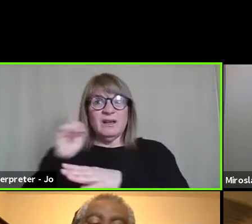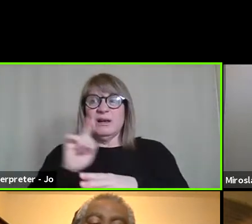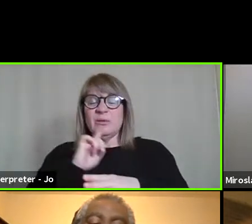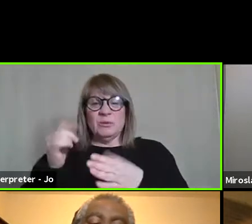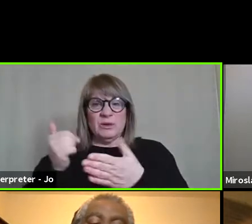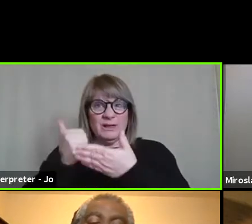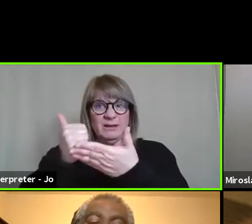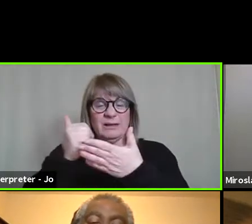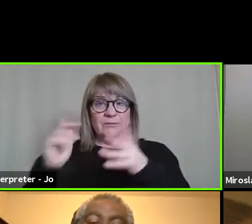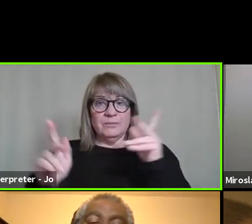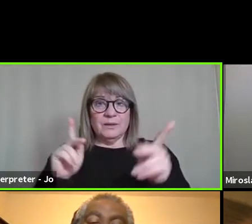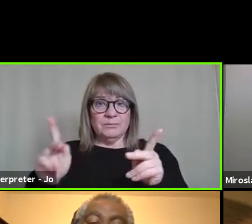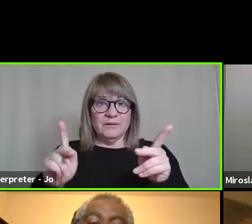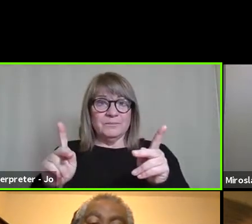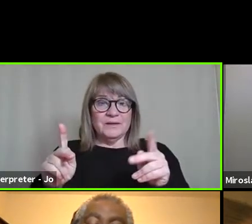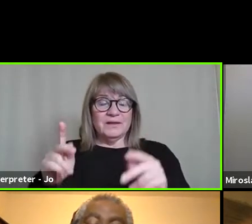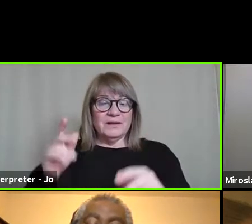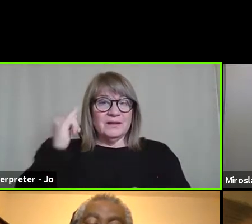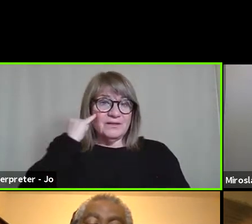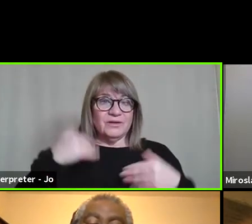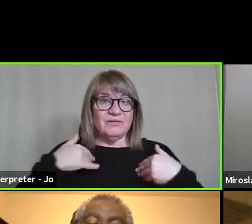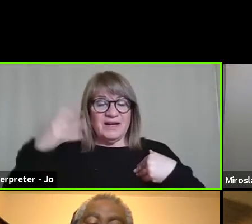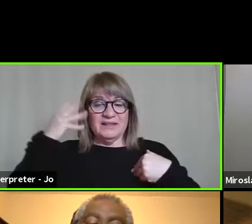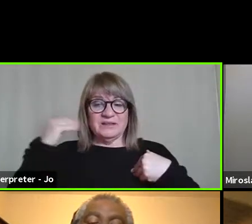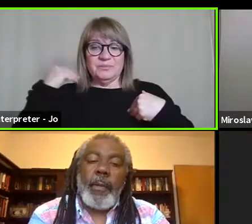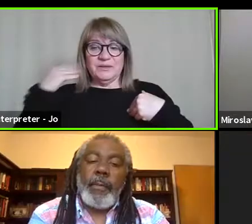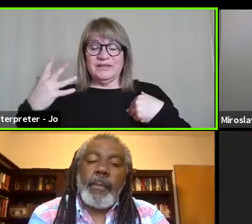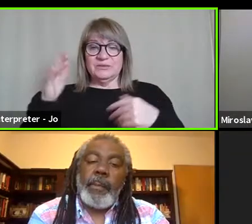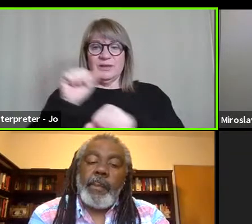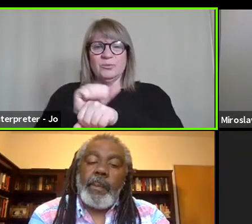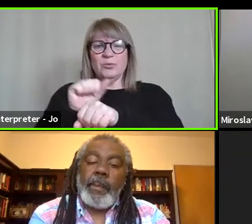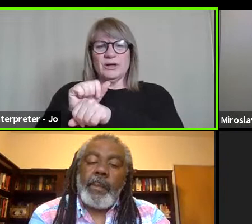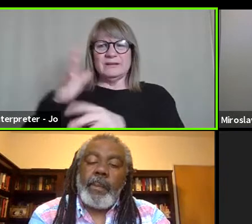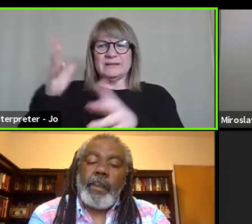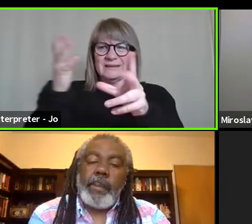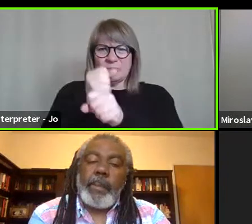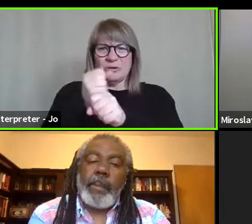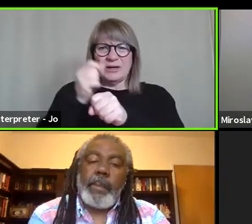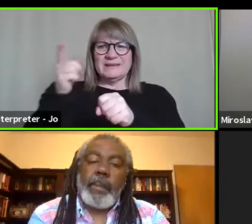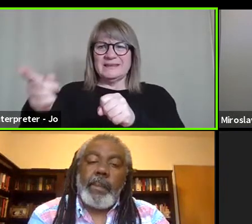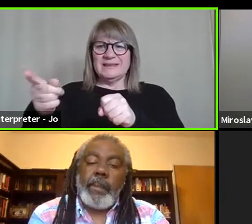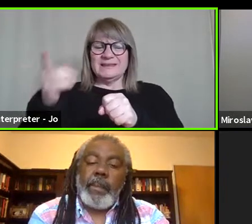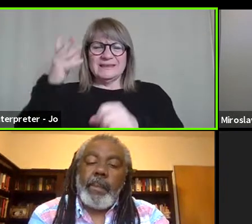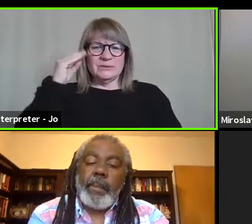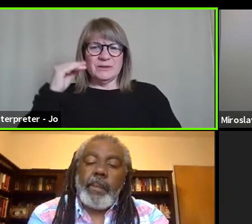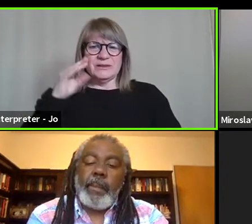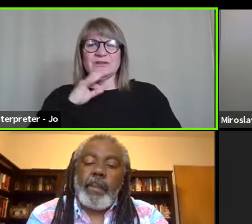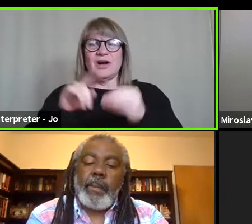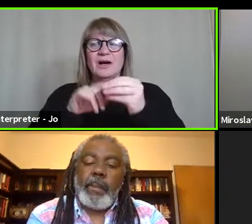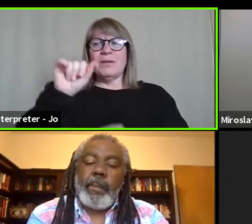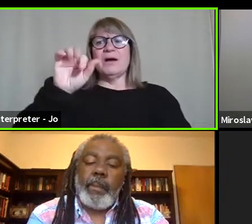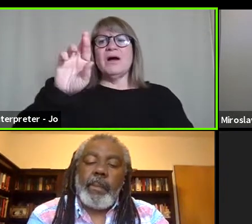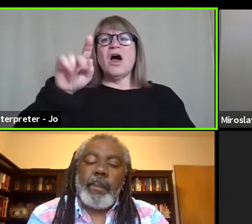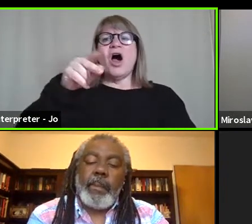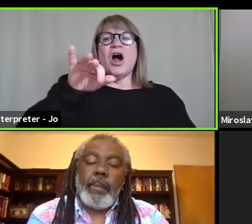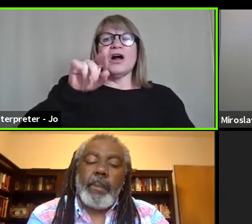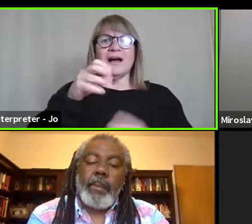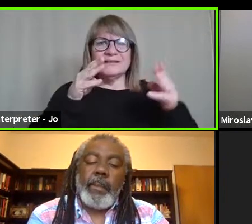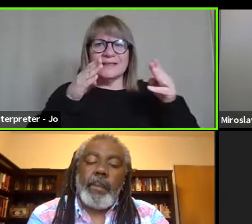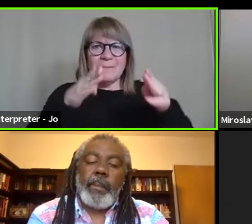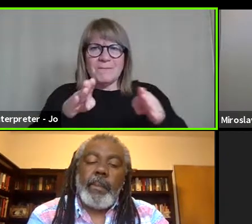to for those of us that have been doing this work to sum up that experience and to talk about the archives and the methodology of doing that